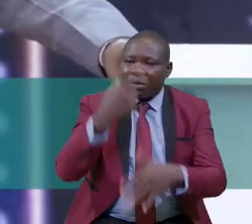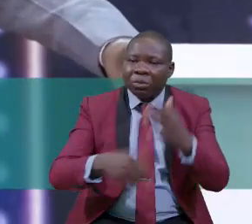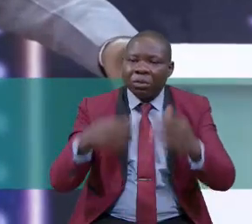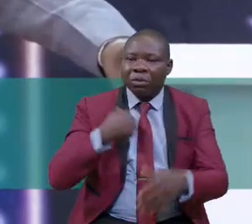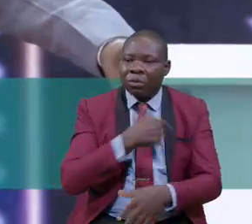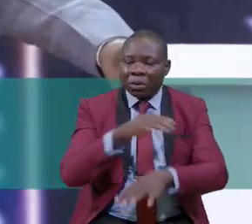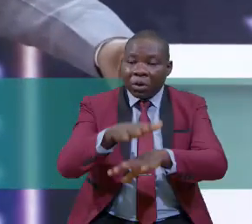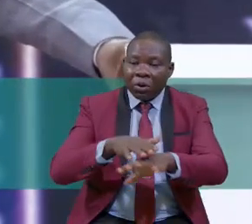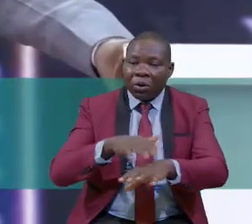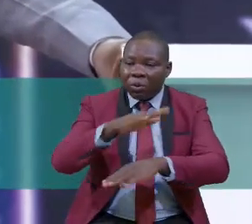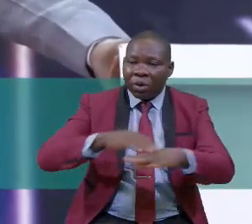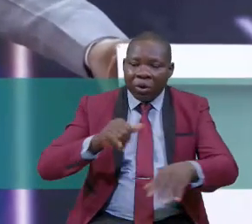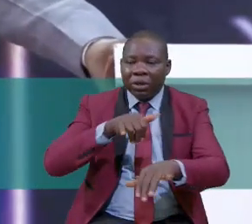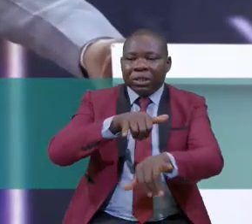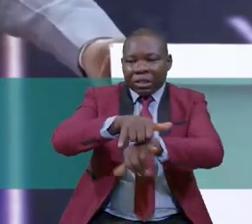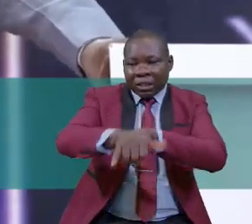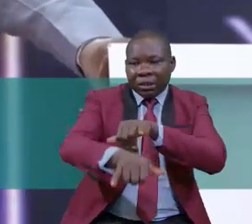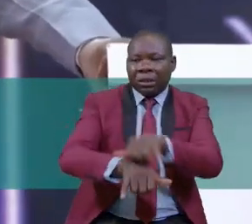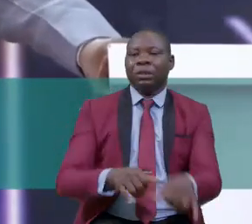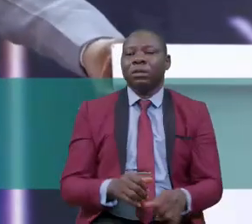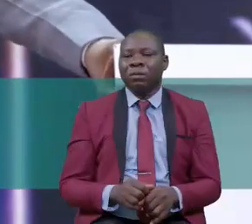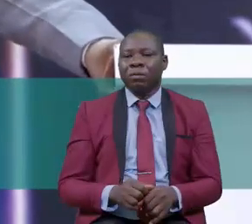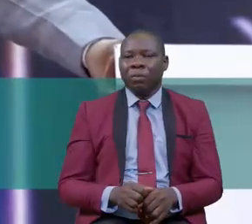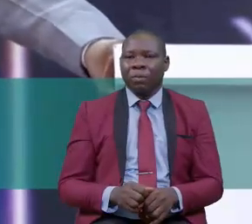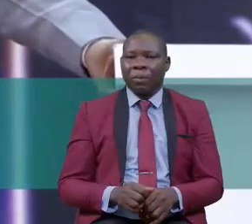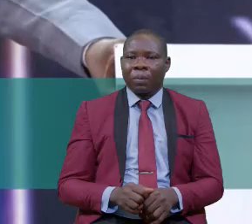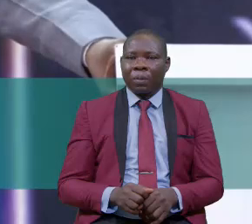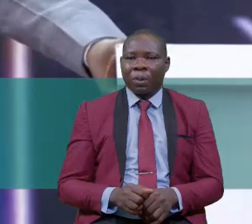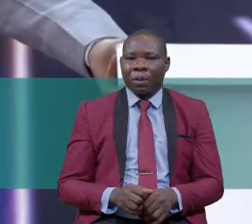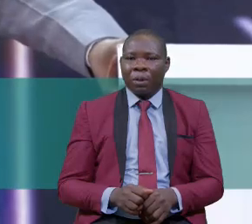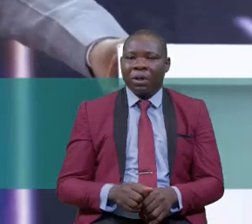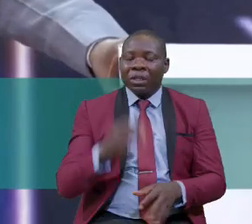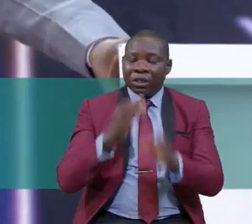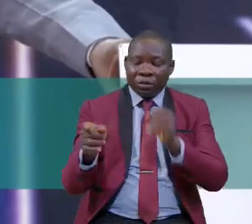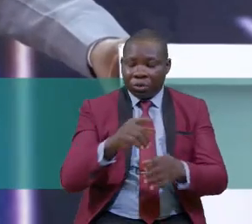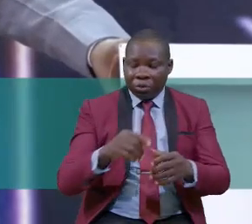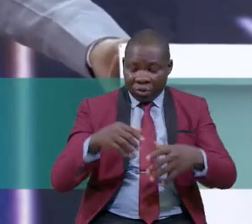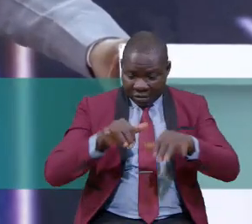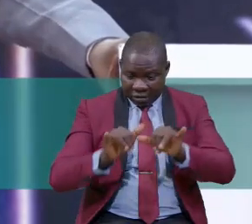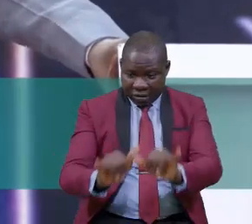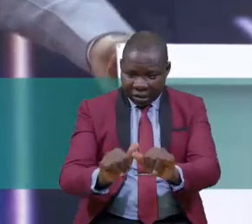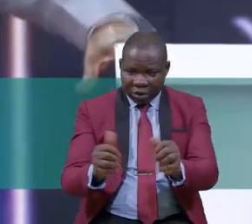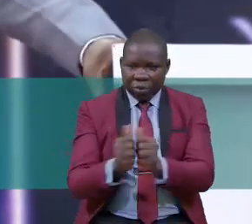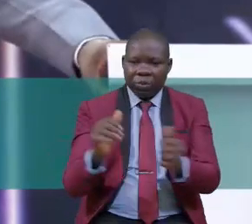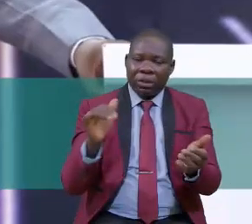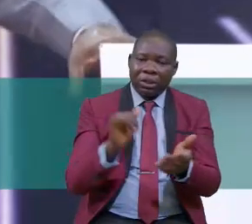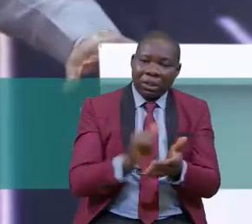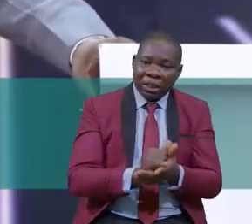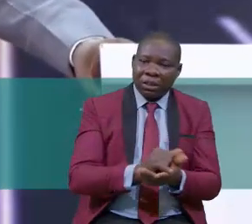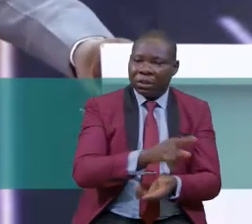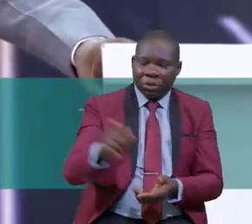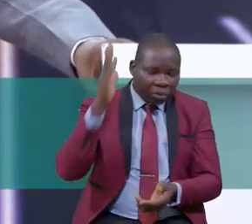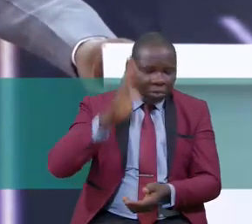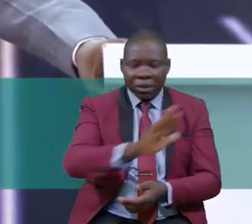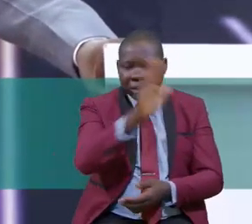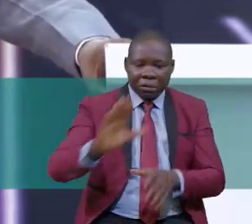fabrications or falsifications. If you stay with that, you'll never do anything. But